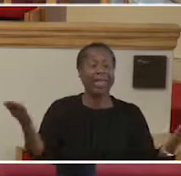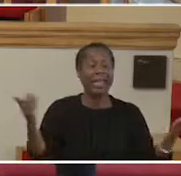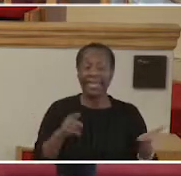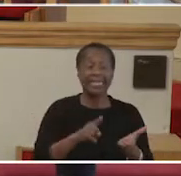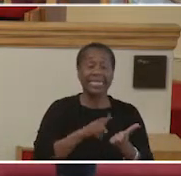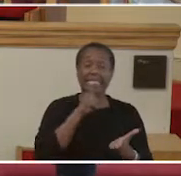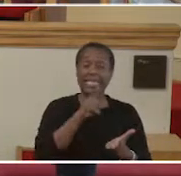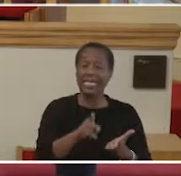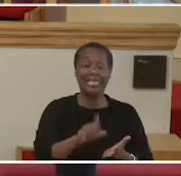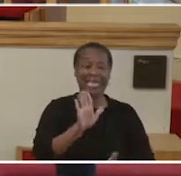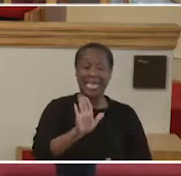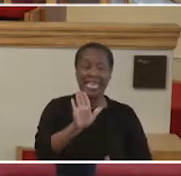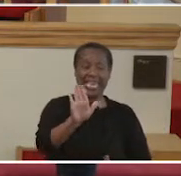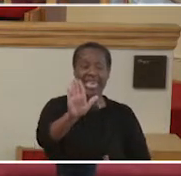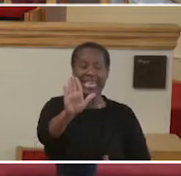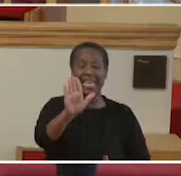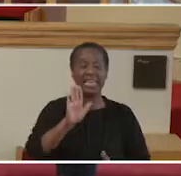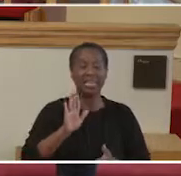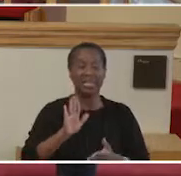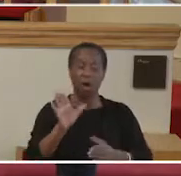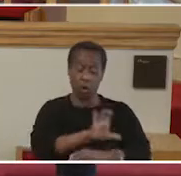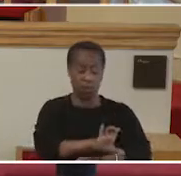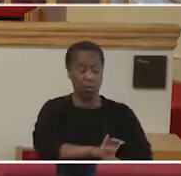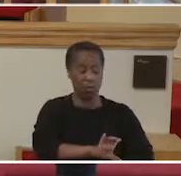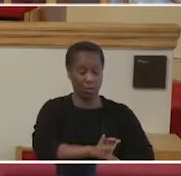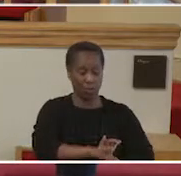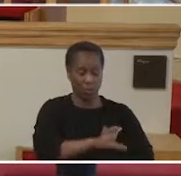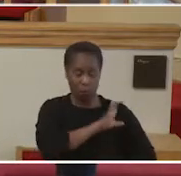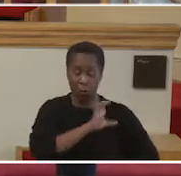This is Christ the